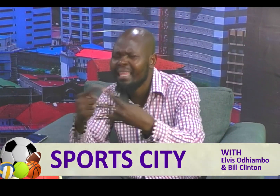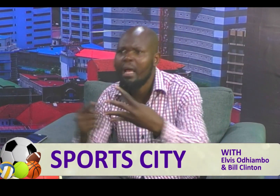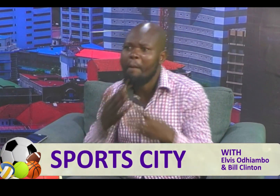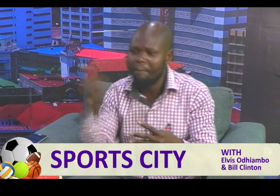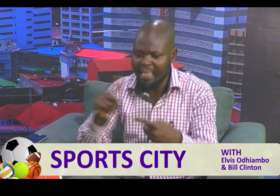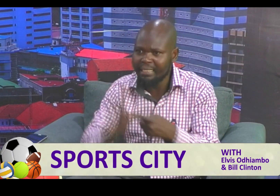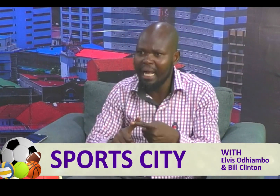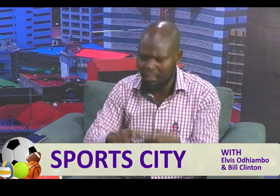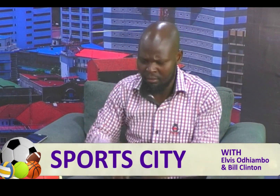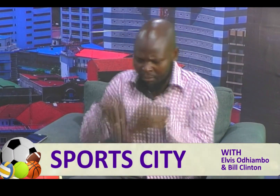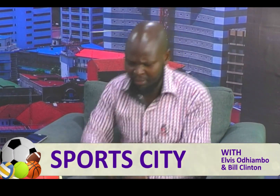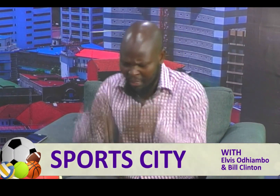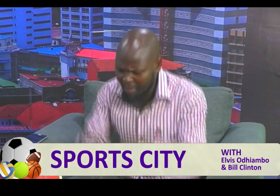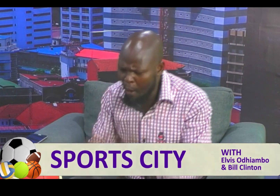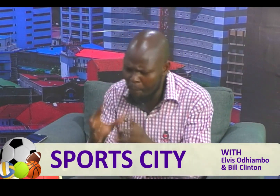short runs.